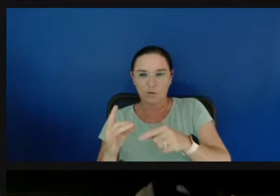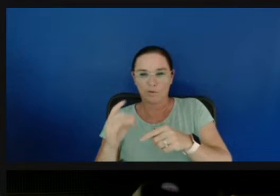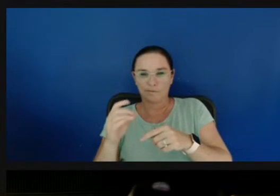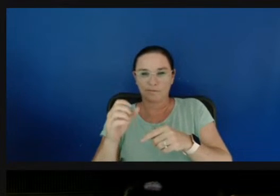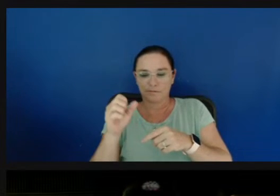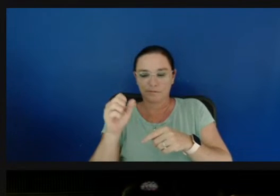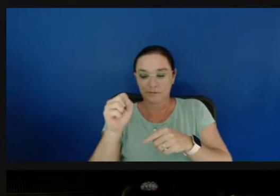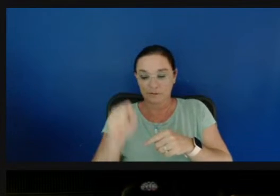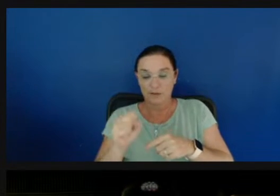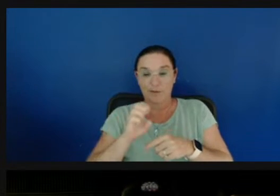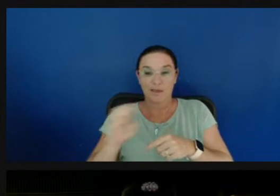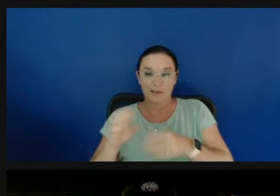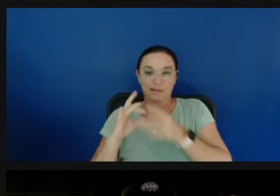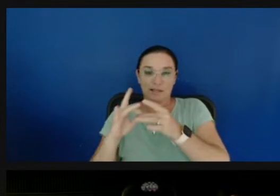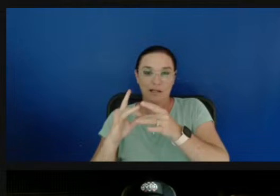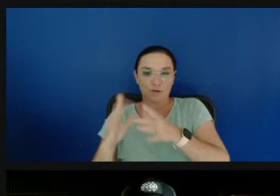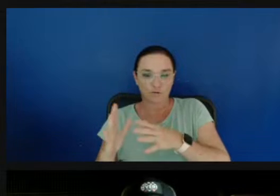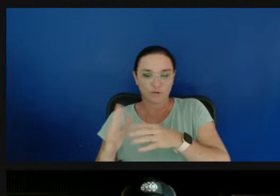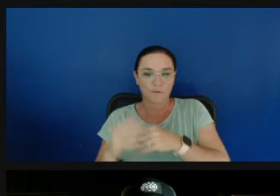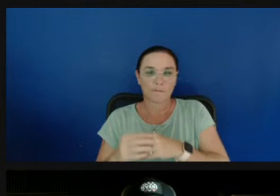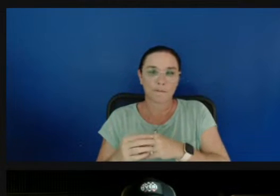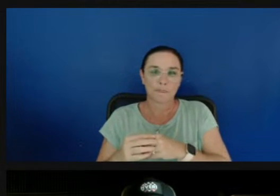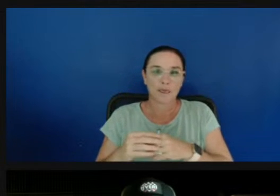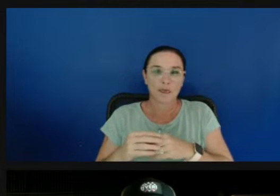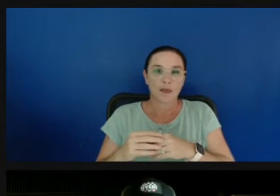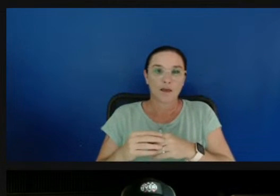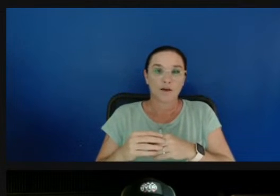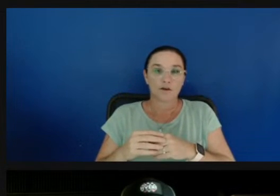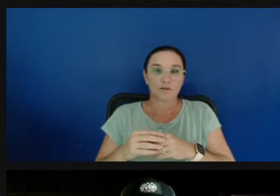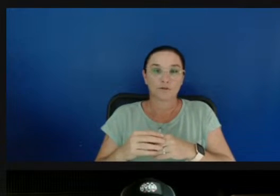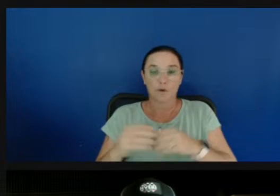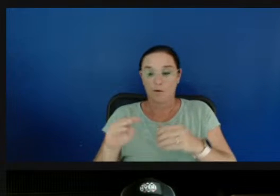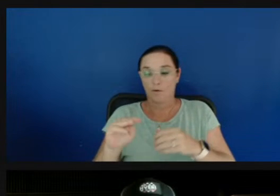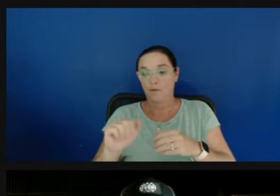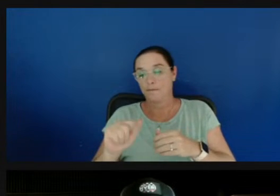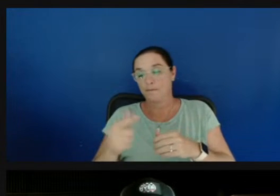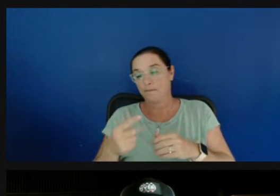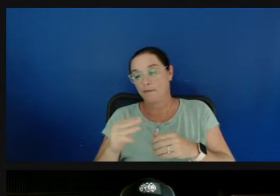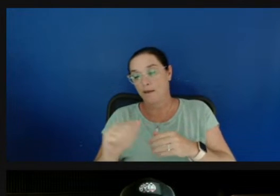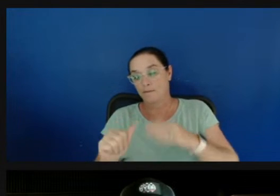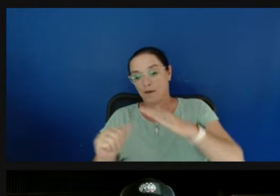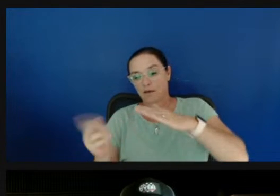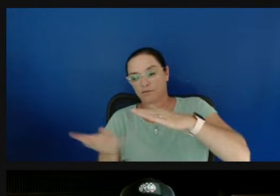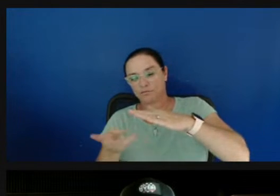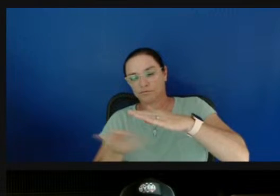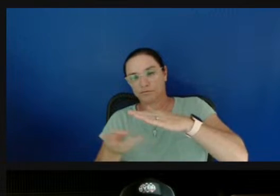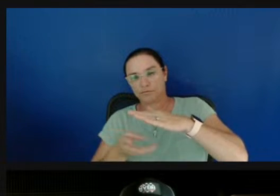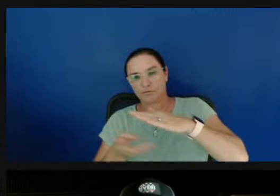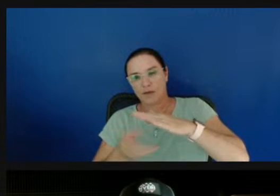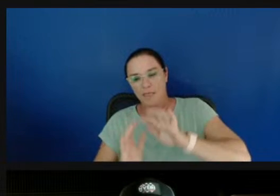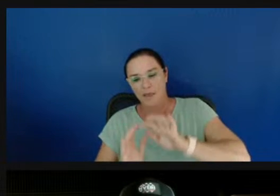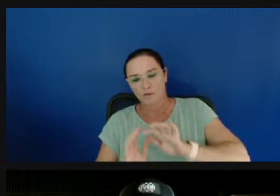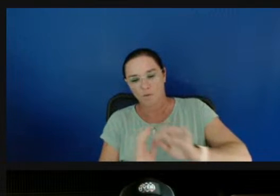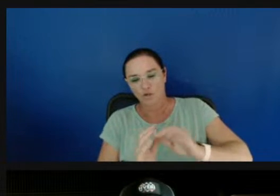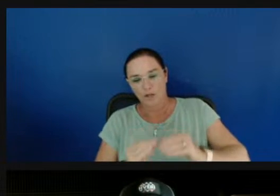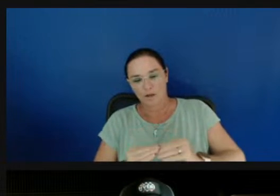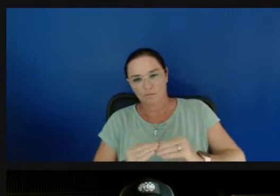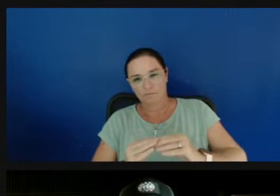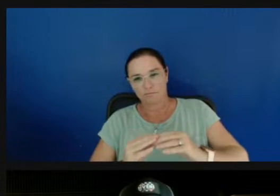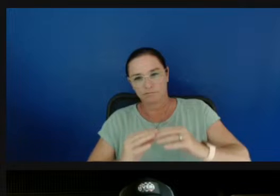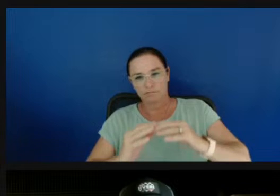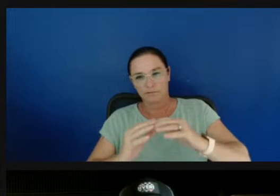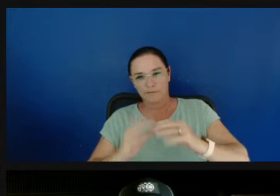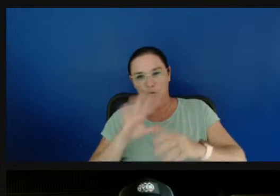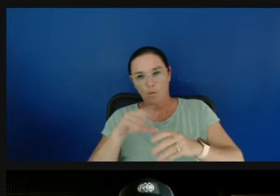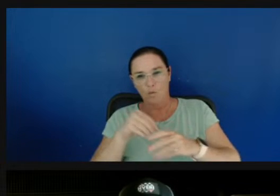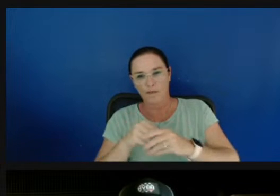supposition is that magma is filling this whole summit area, pushes against this block over here, likely injects some magma into the